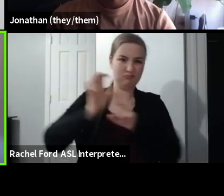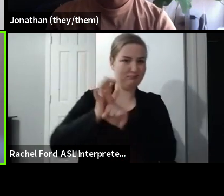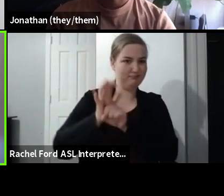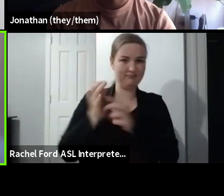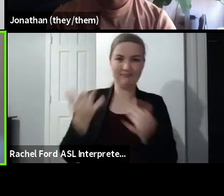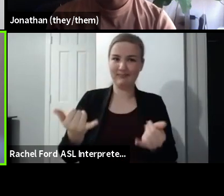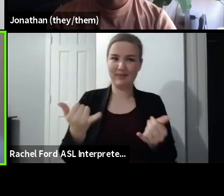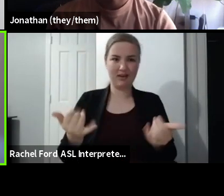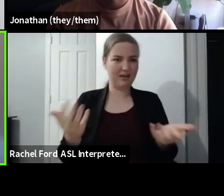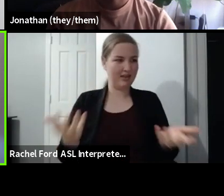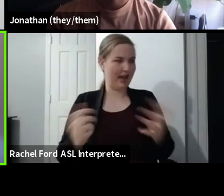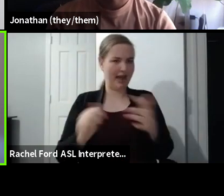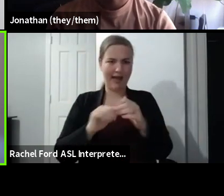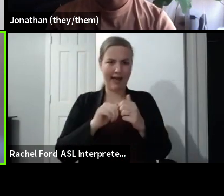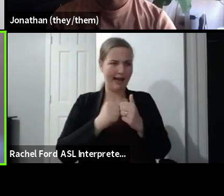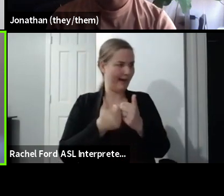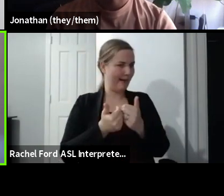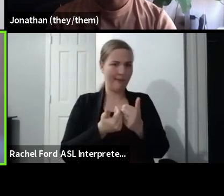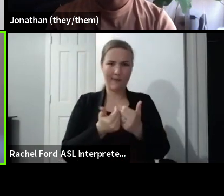we,